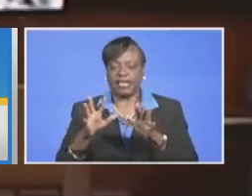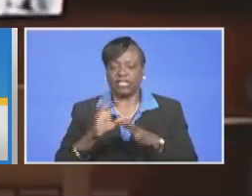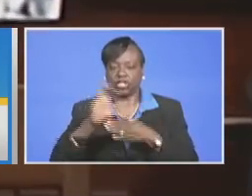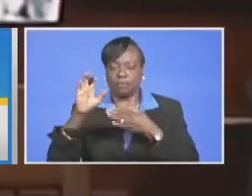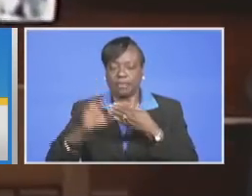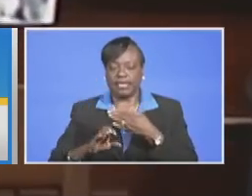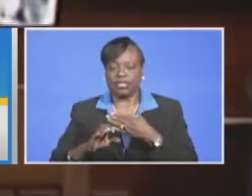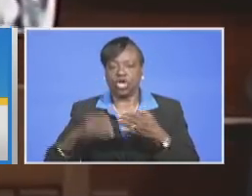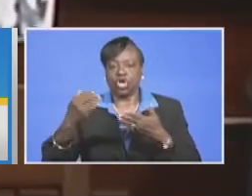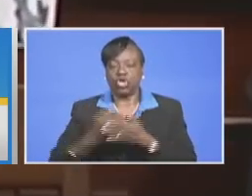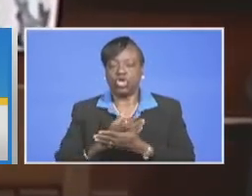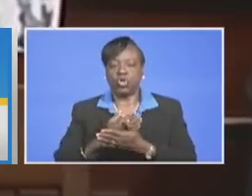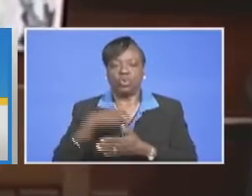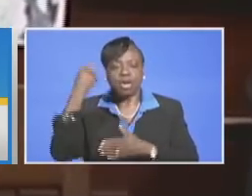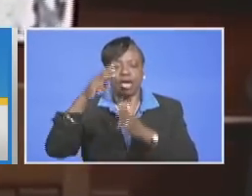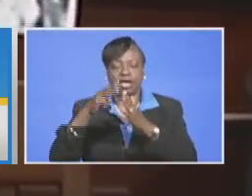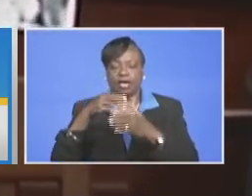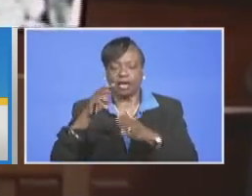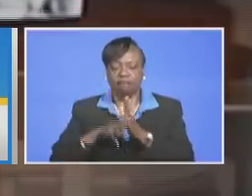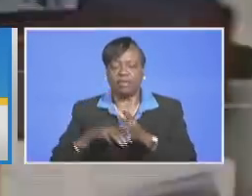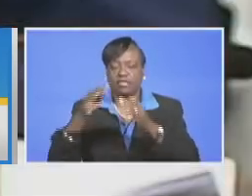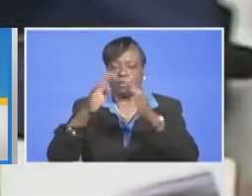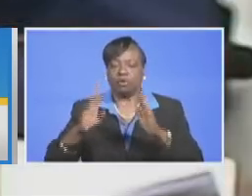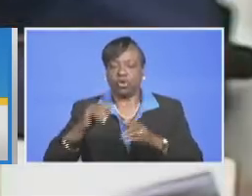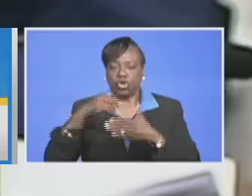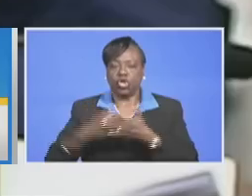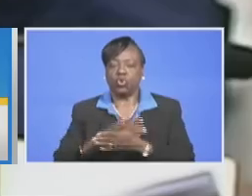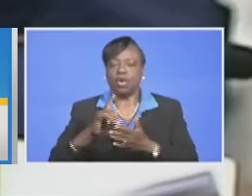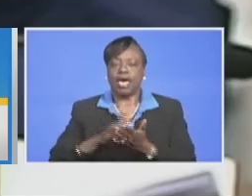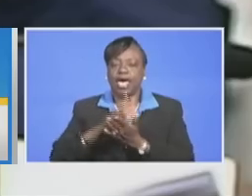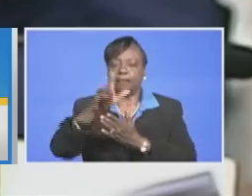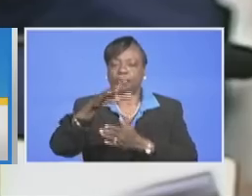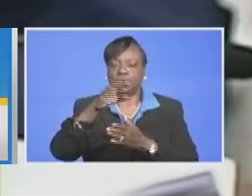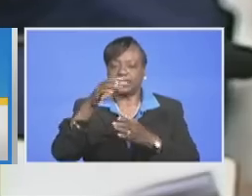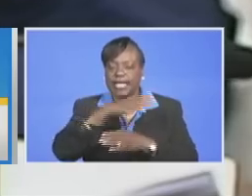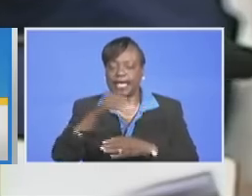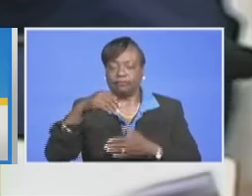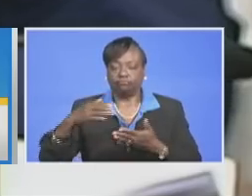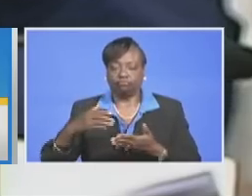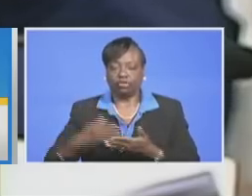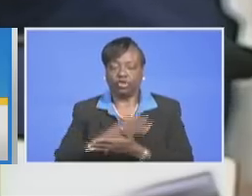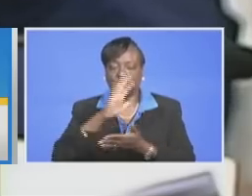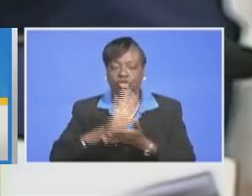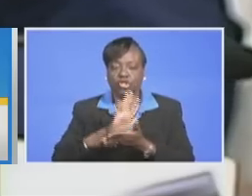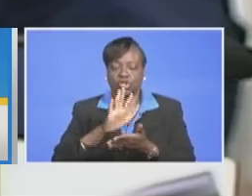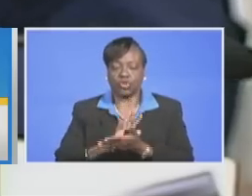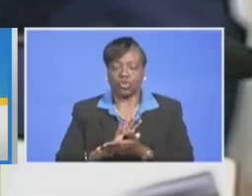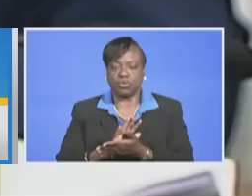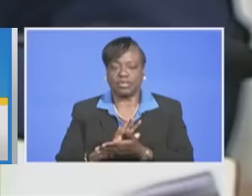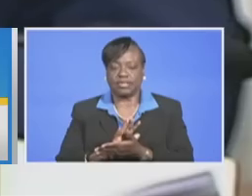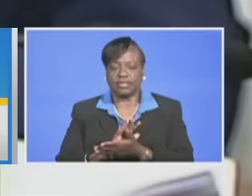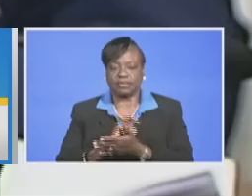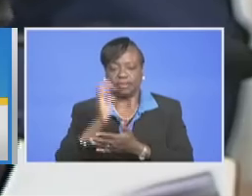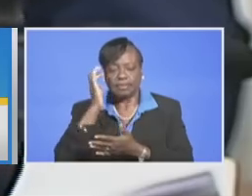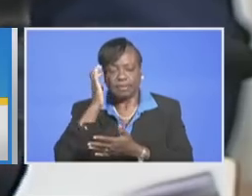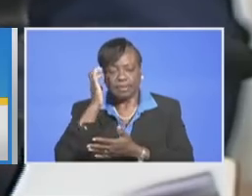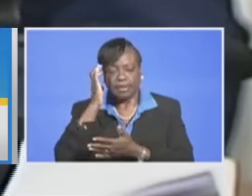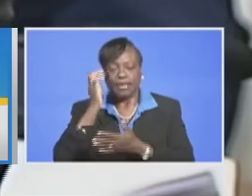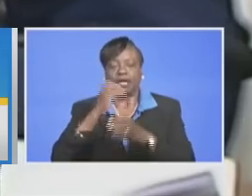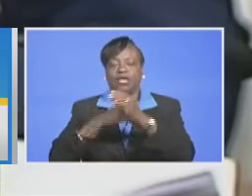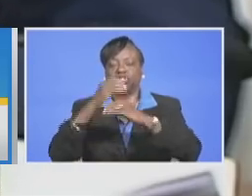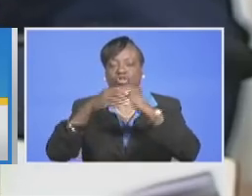Ragged Island, new airports, and new schools. We expect to begin preliminary designs for the construction of an